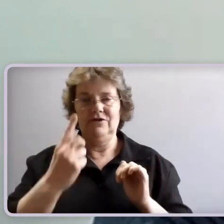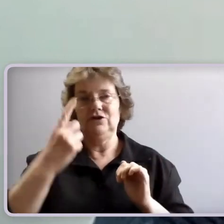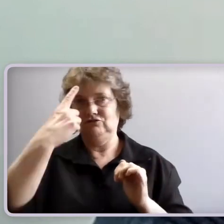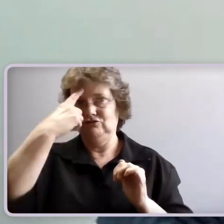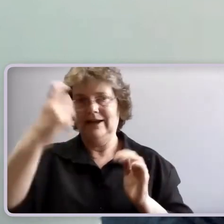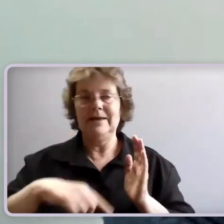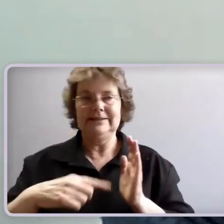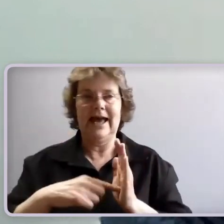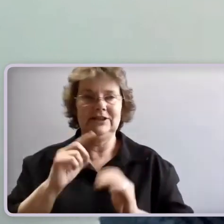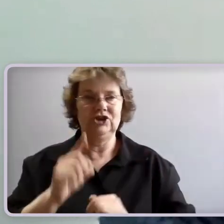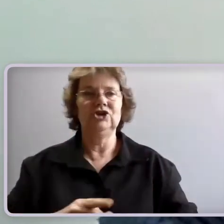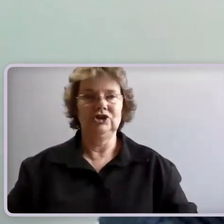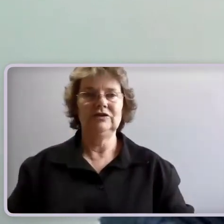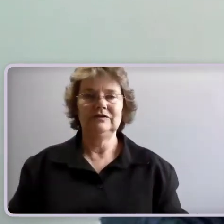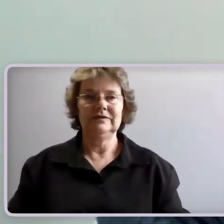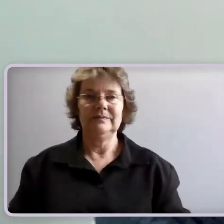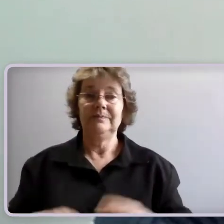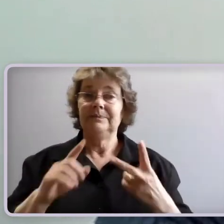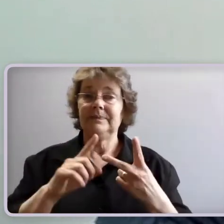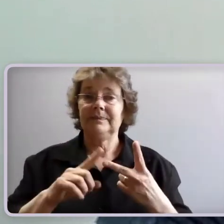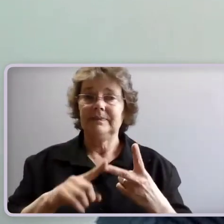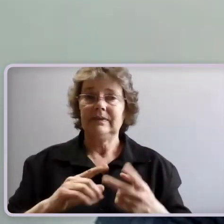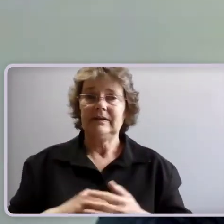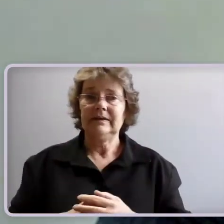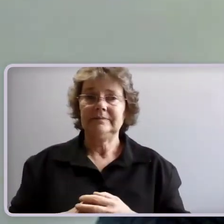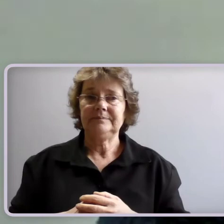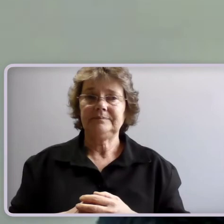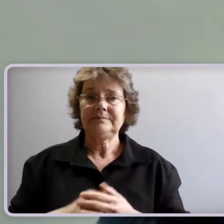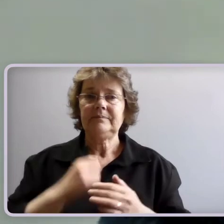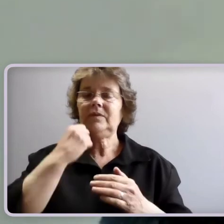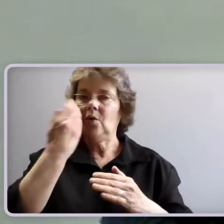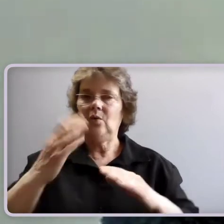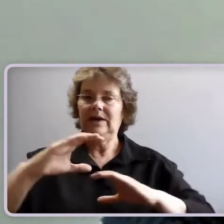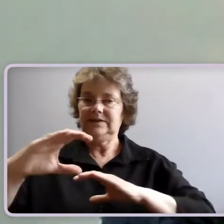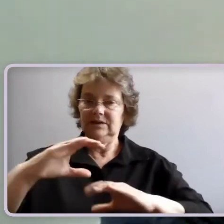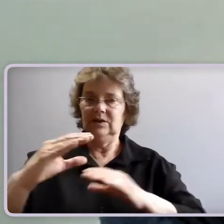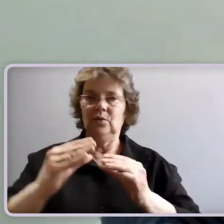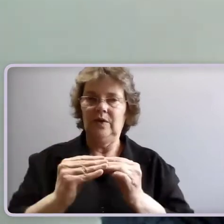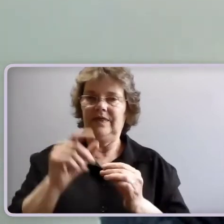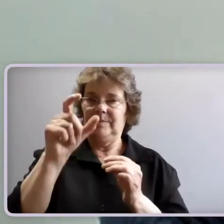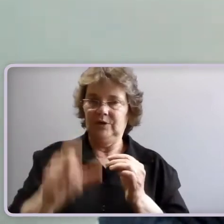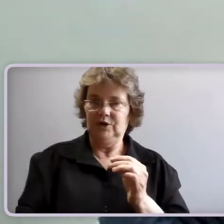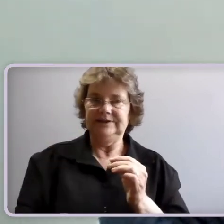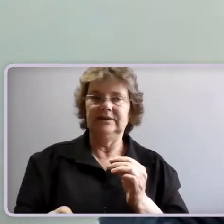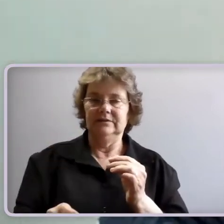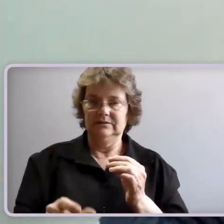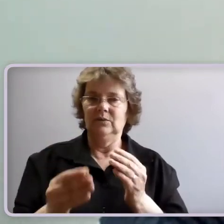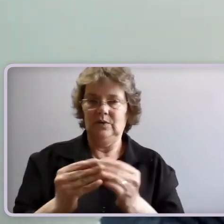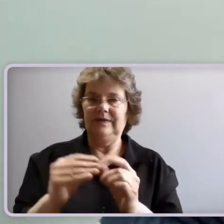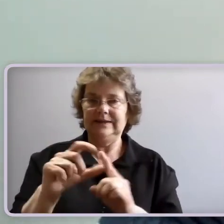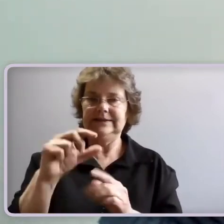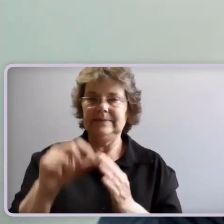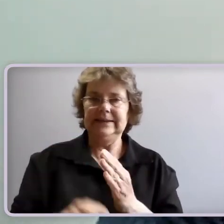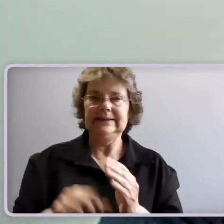is always communicate with the person with a disability, and always second